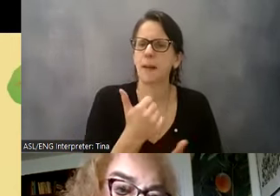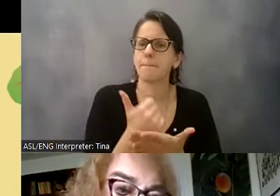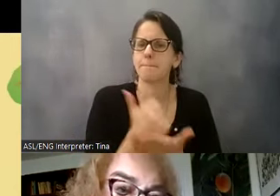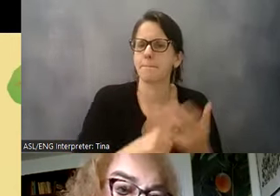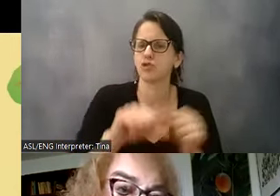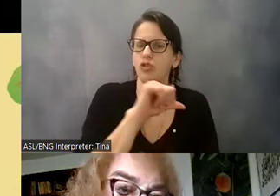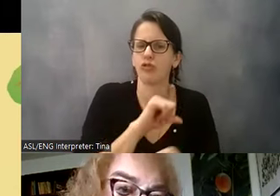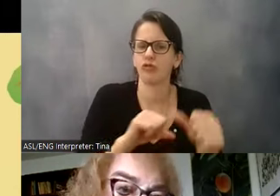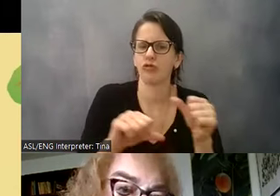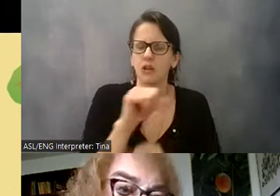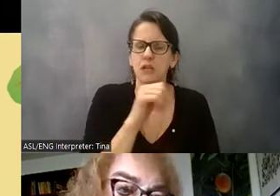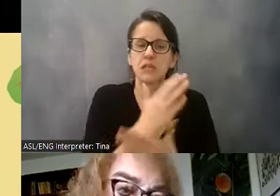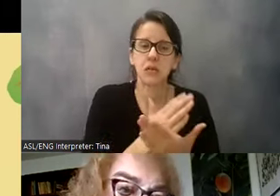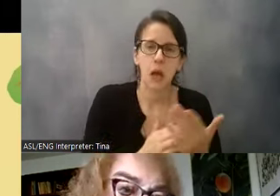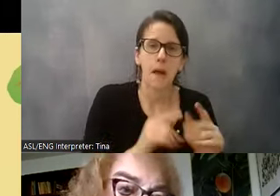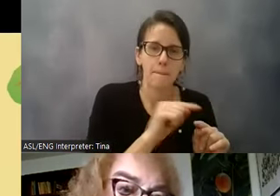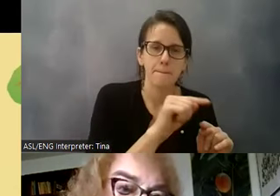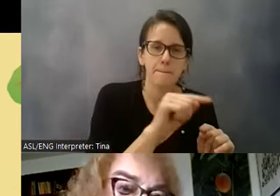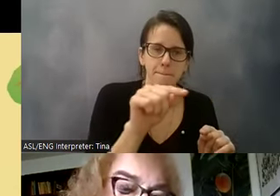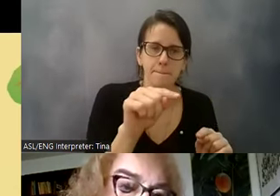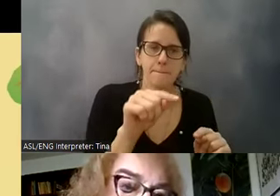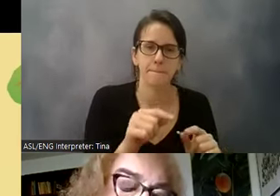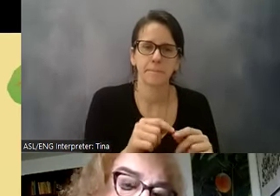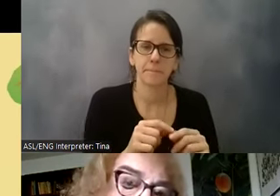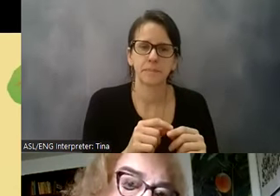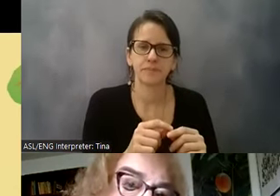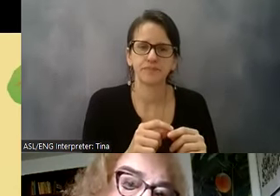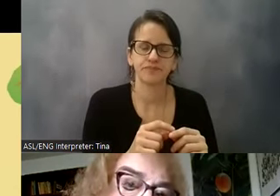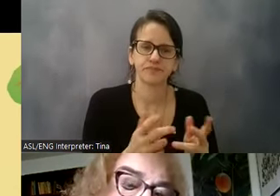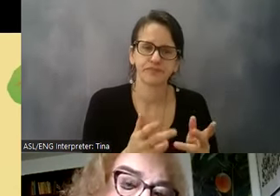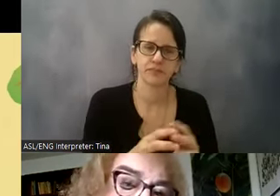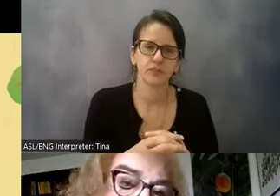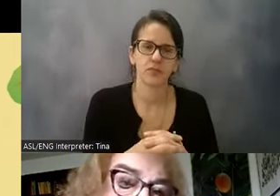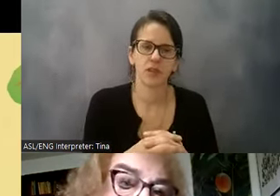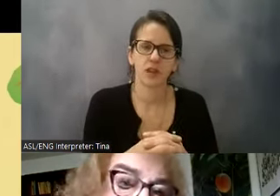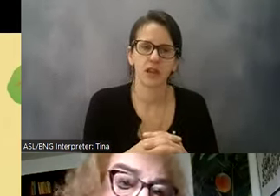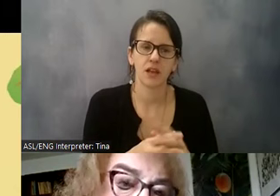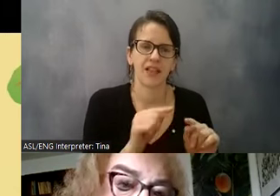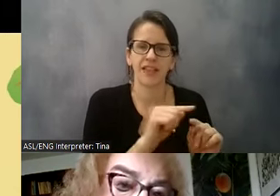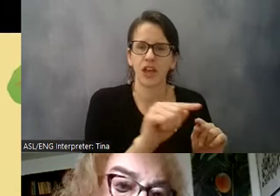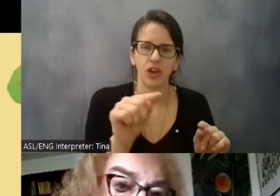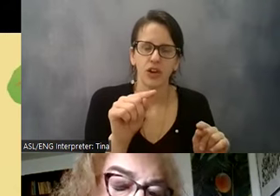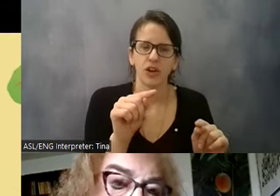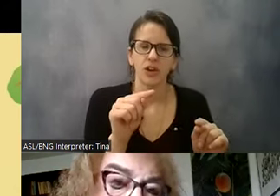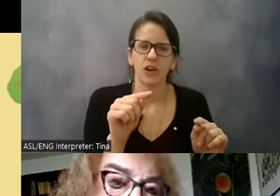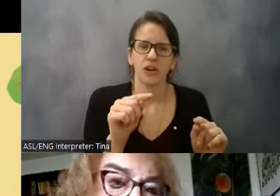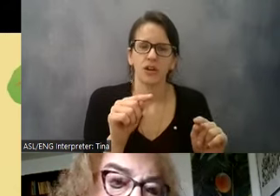them may be well, look, they're all